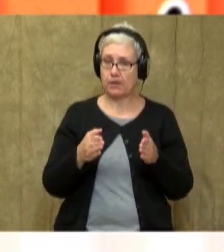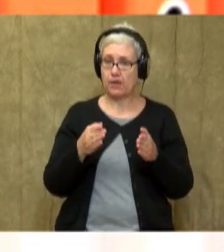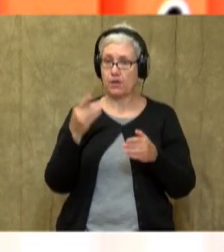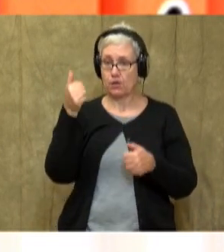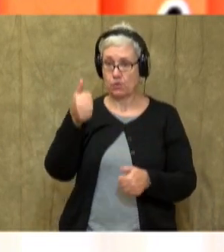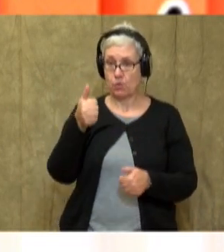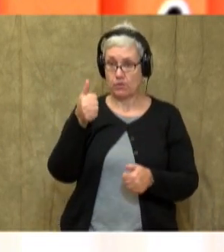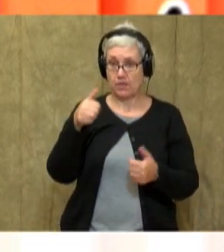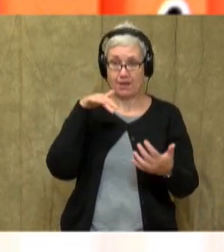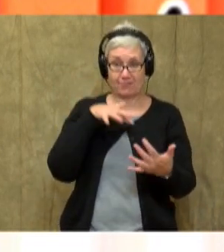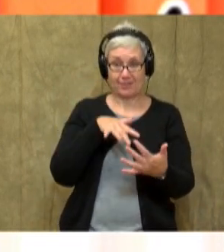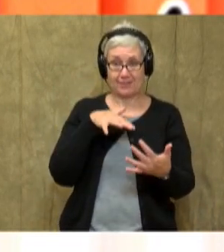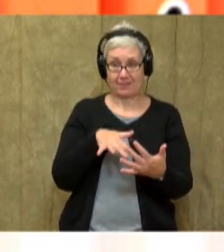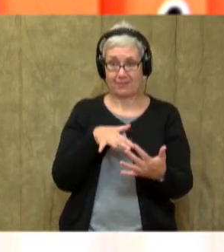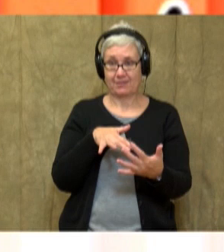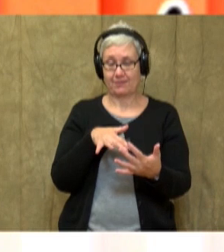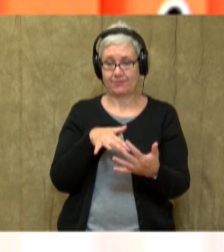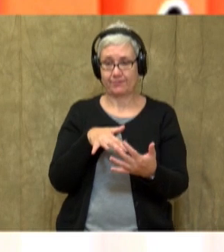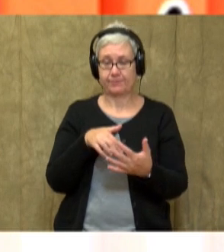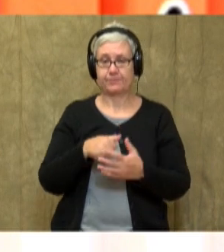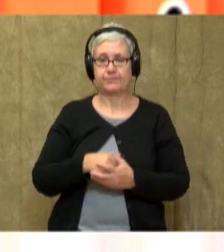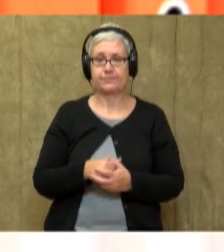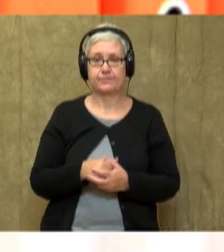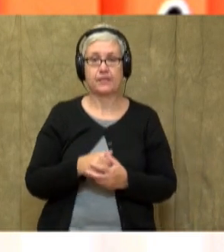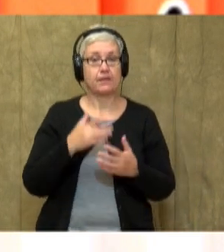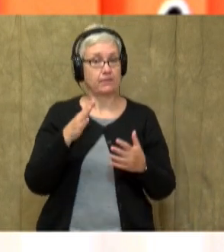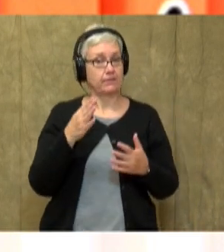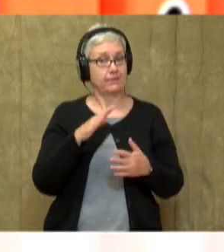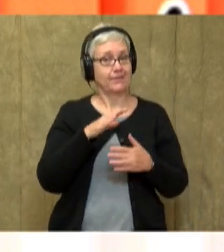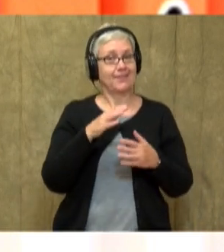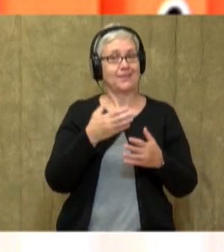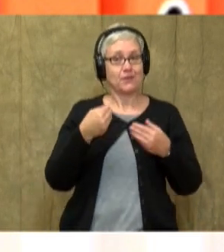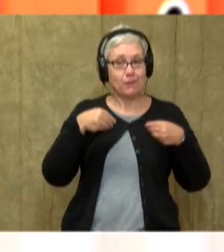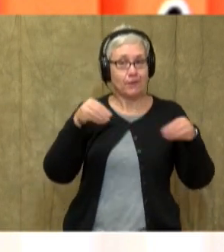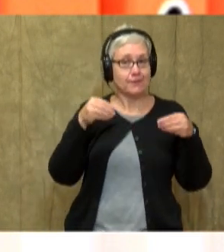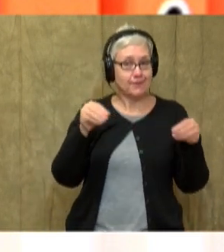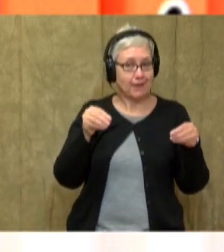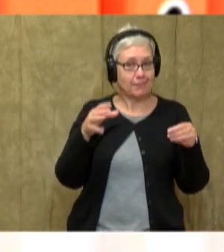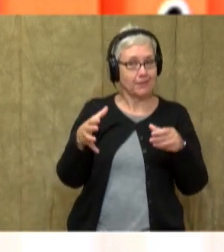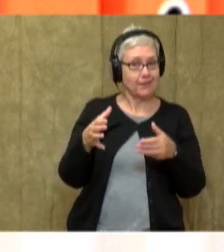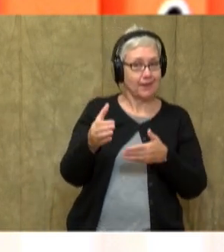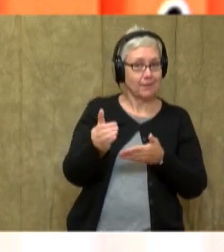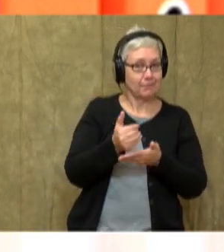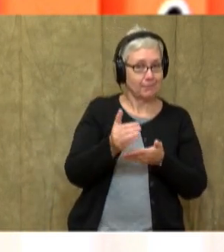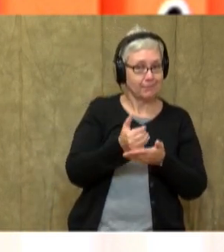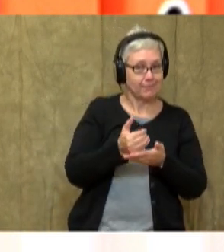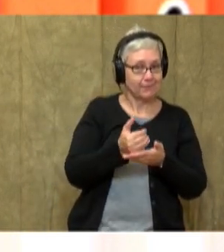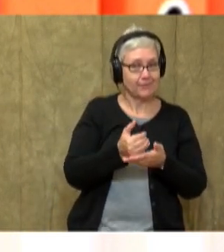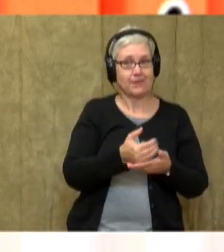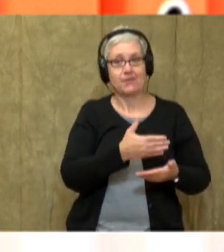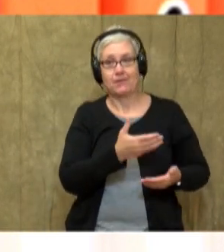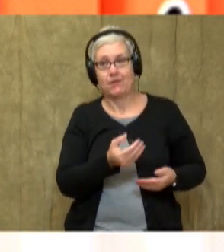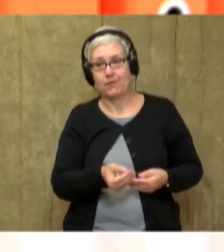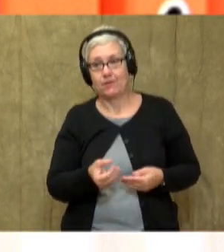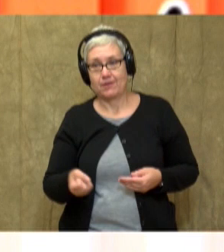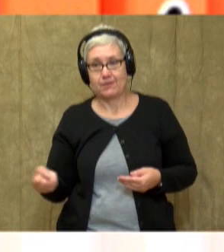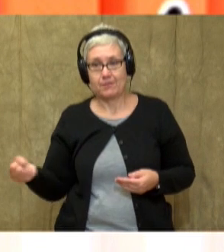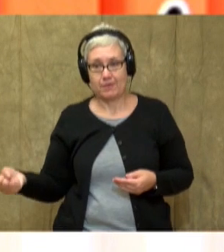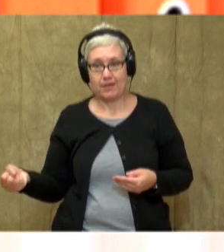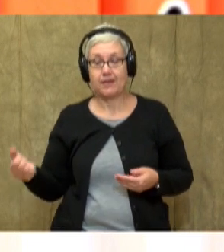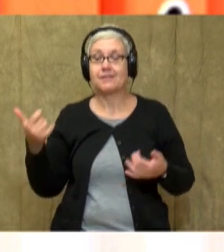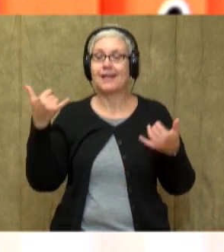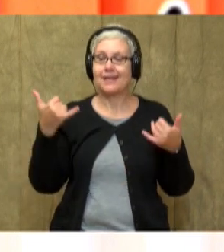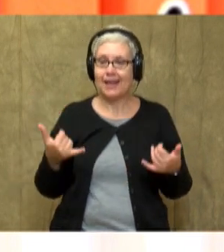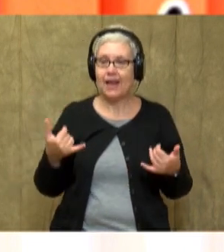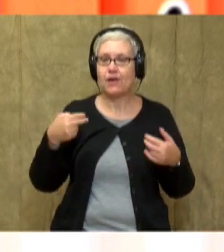study. So if you've gotten all of those supplies that you were supposed to do on your shopping list, then you should have the materials that you need